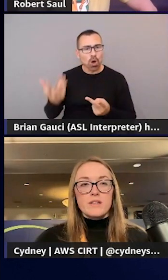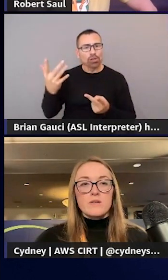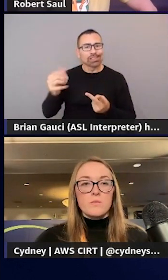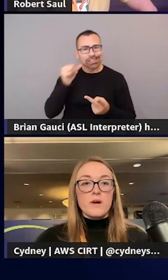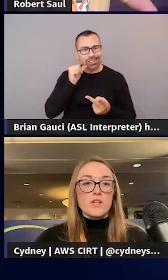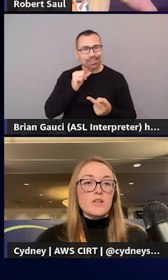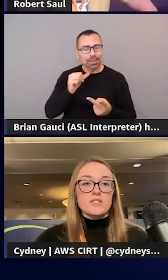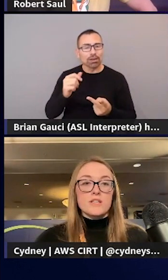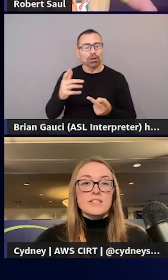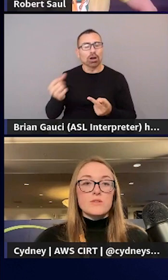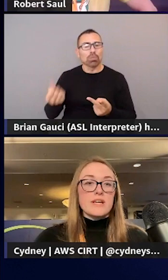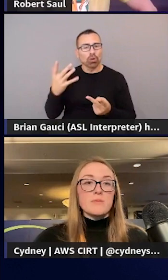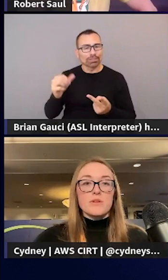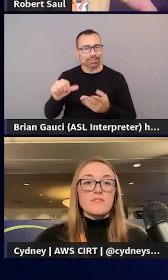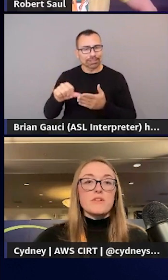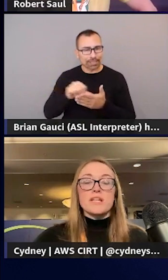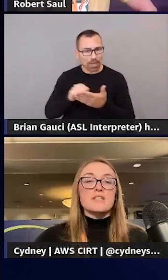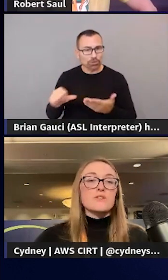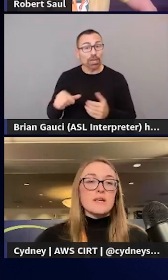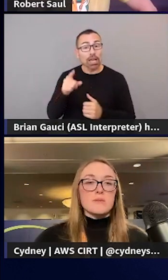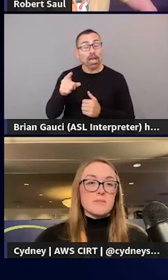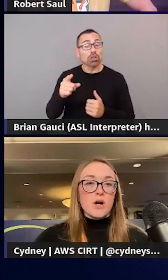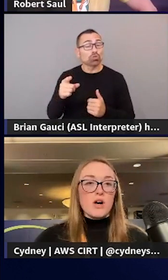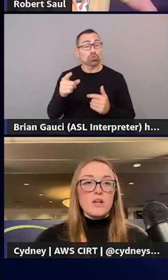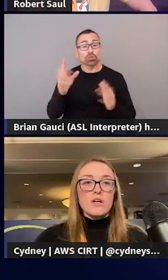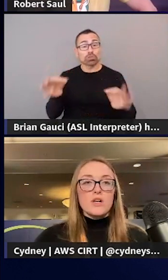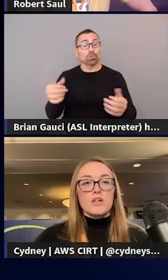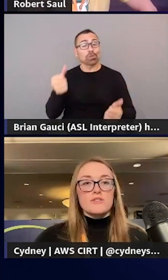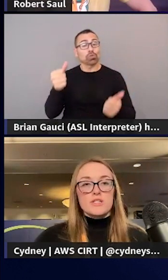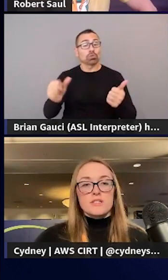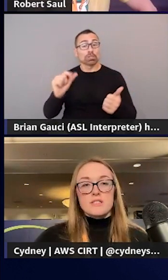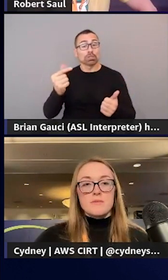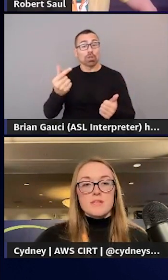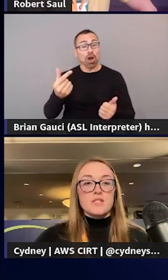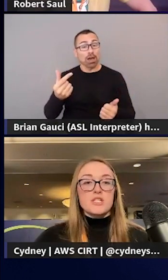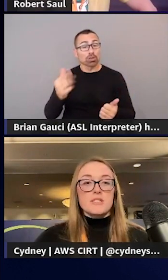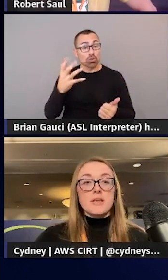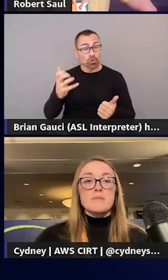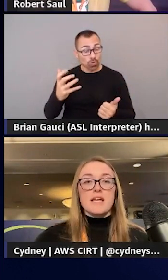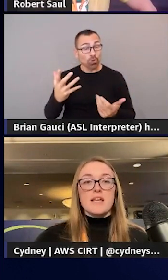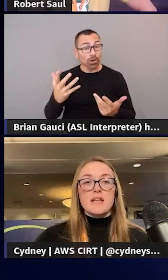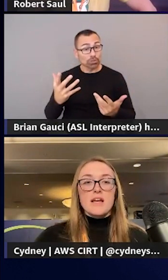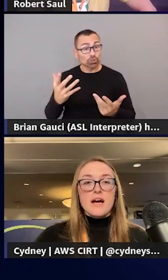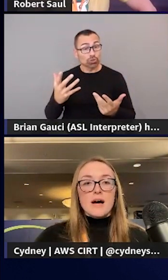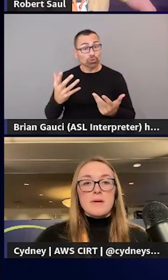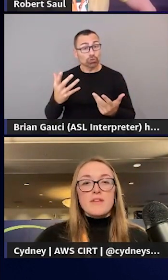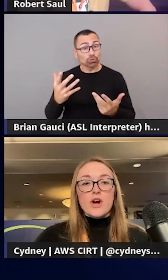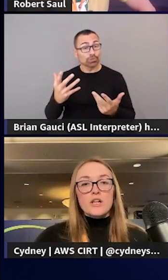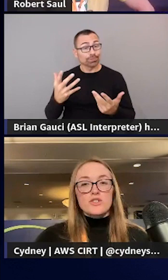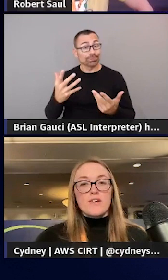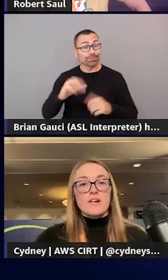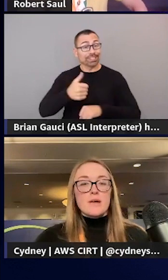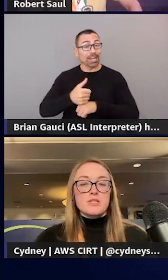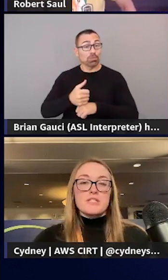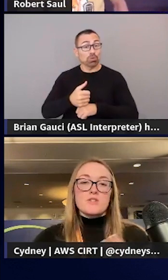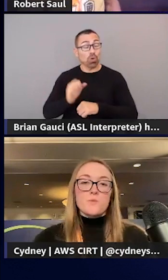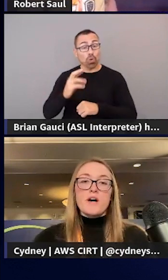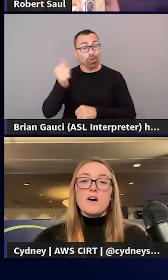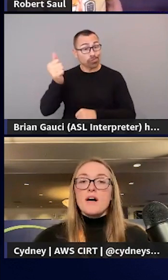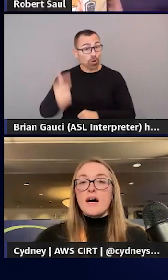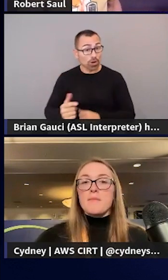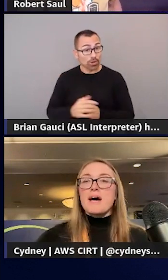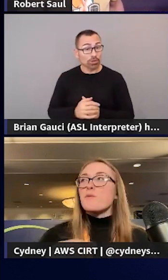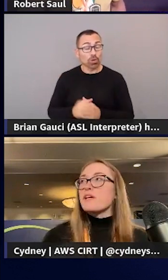what logs you'd like to enable. If you'd like to enable them all, or just a subset. And there are dry run options as